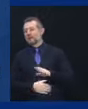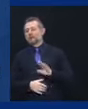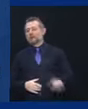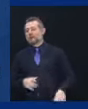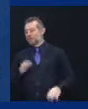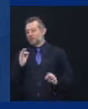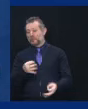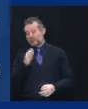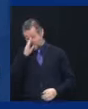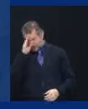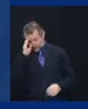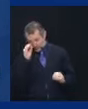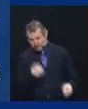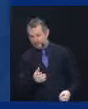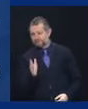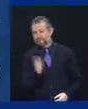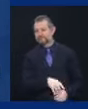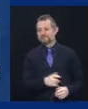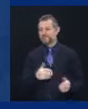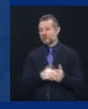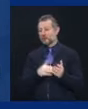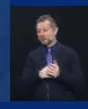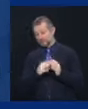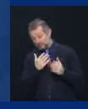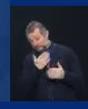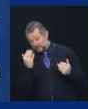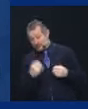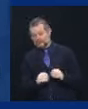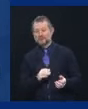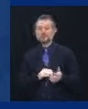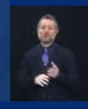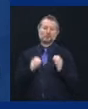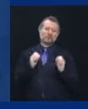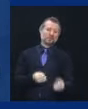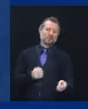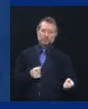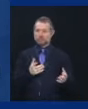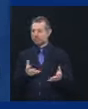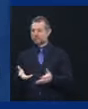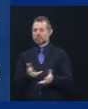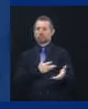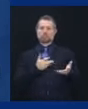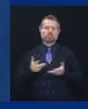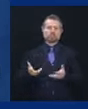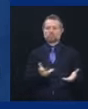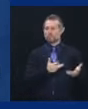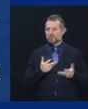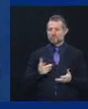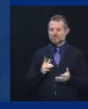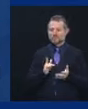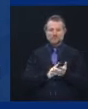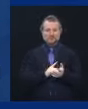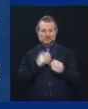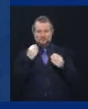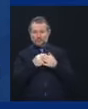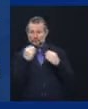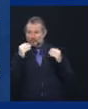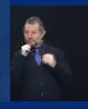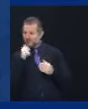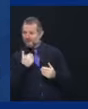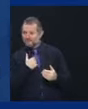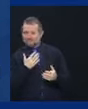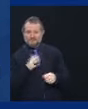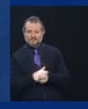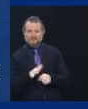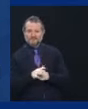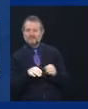a doctor's office and they don't have a chain pharmacy. So special efforts